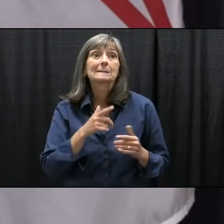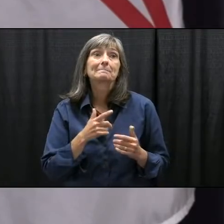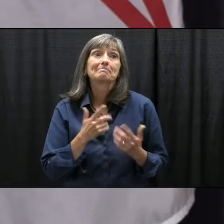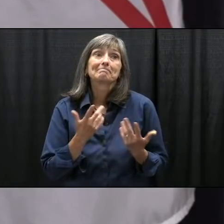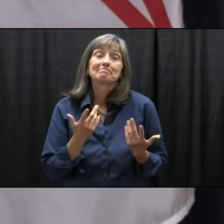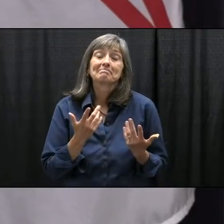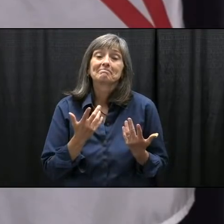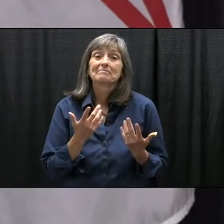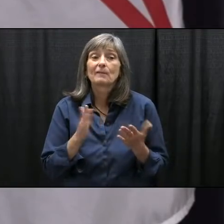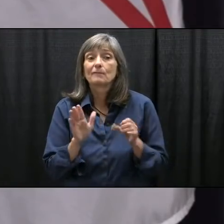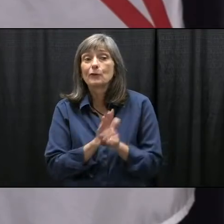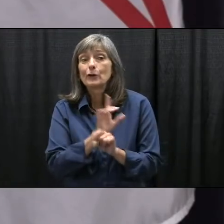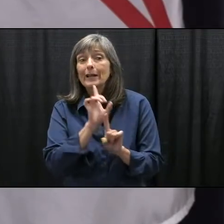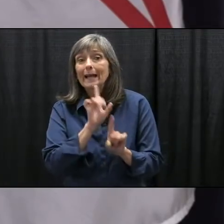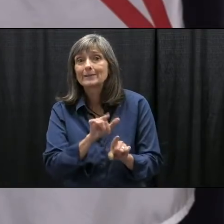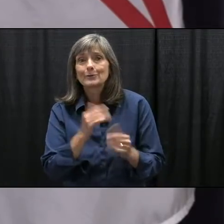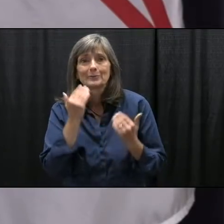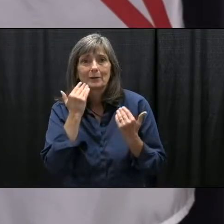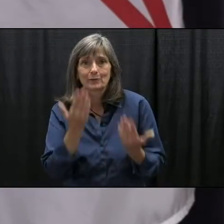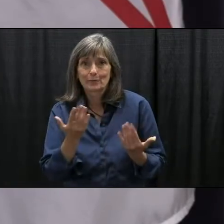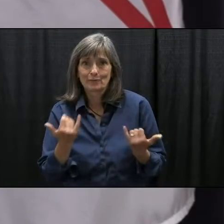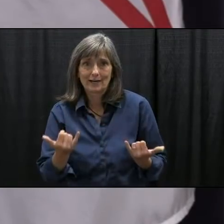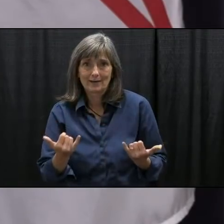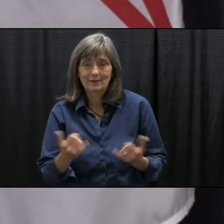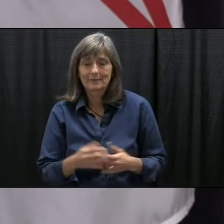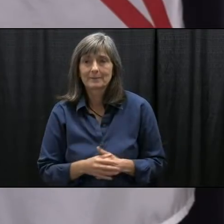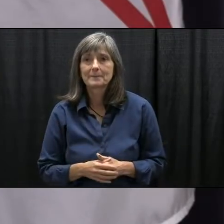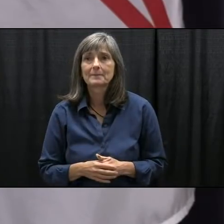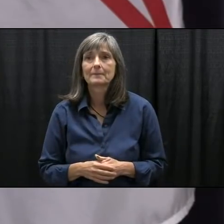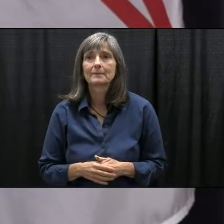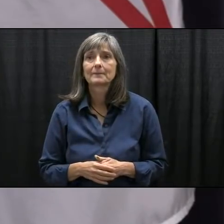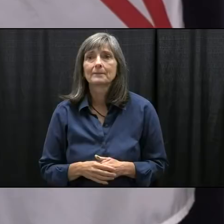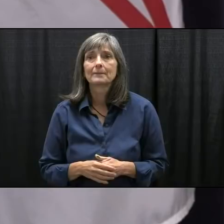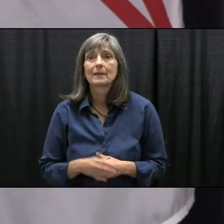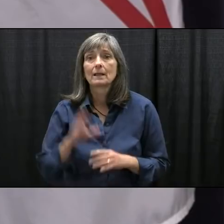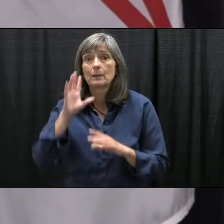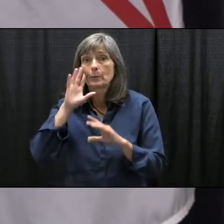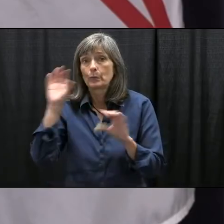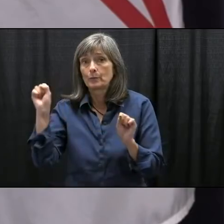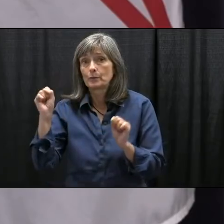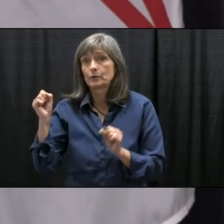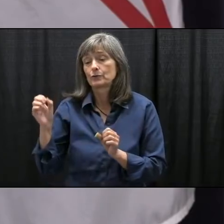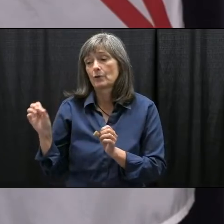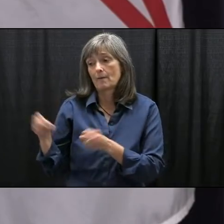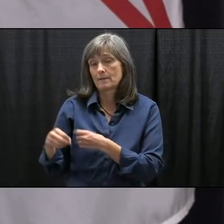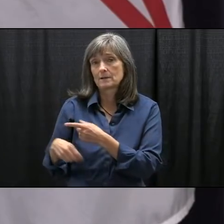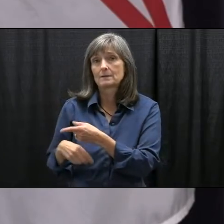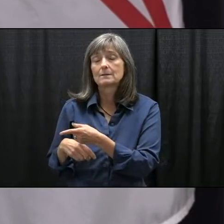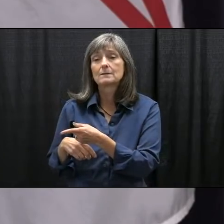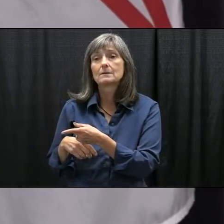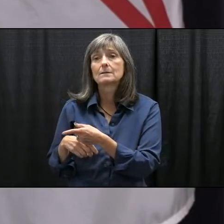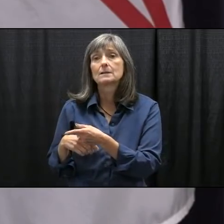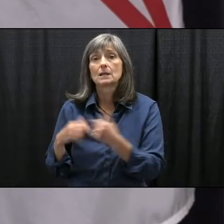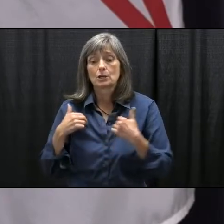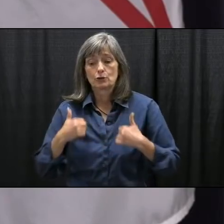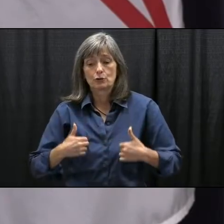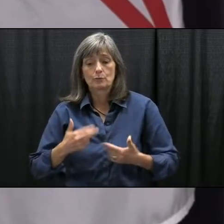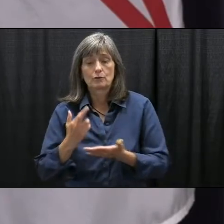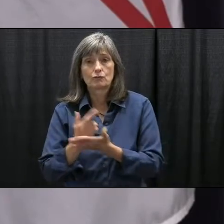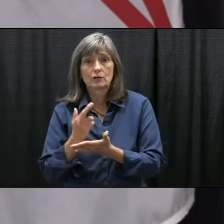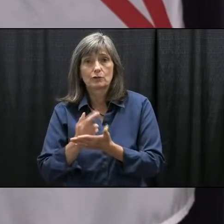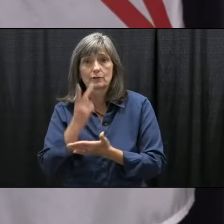answers readily to hand with those questions. The Premier's office and Human